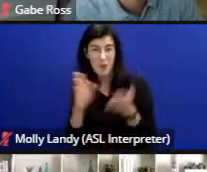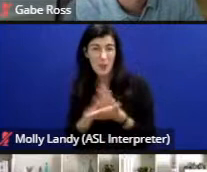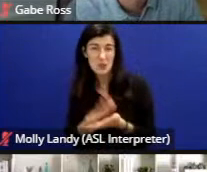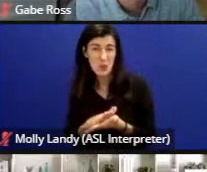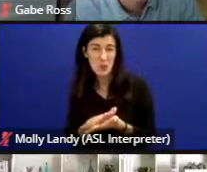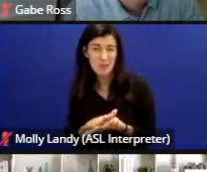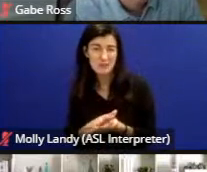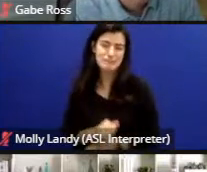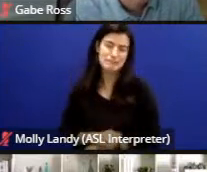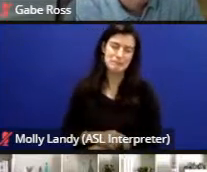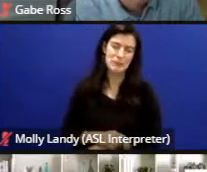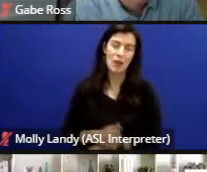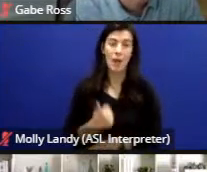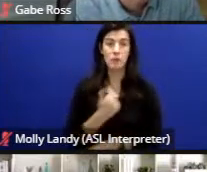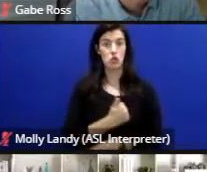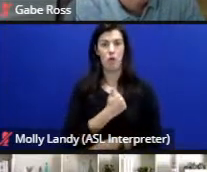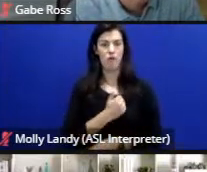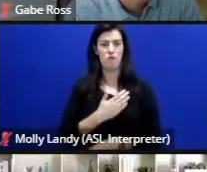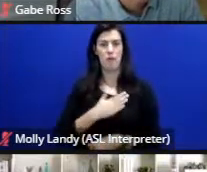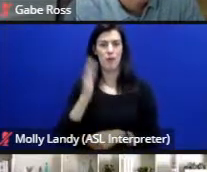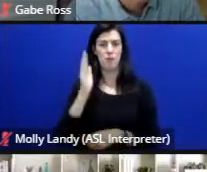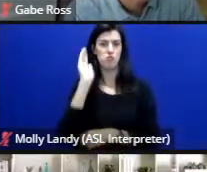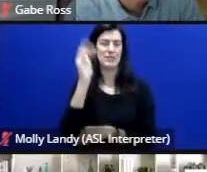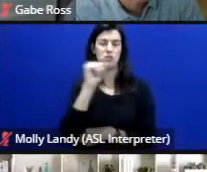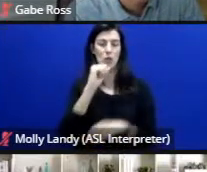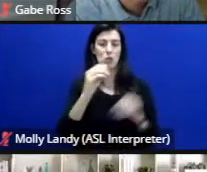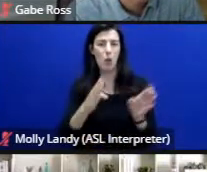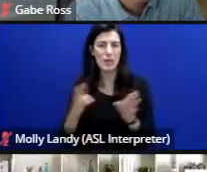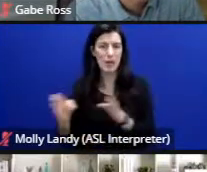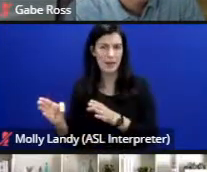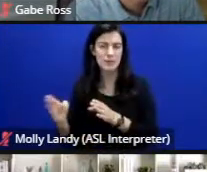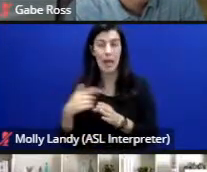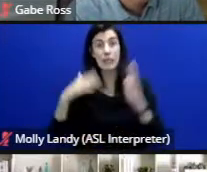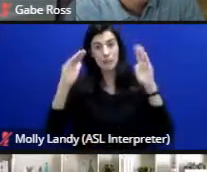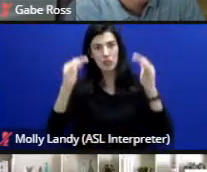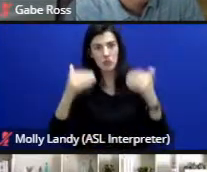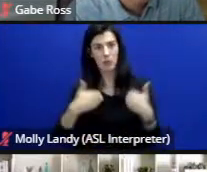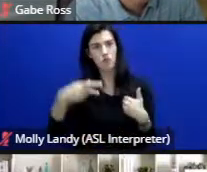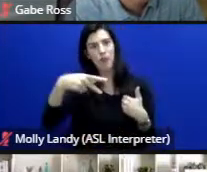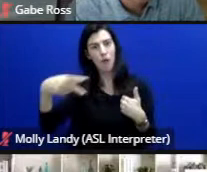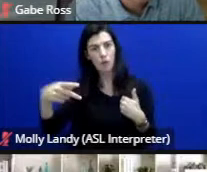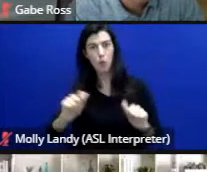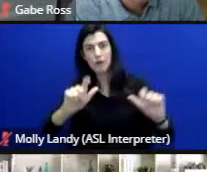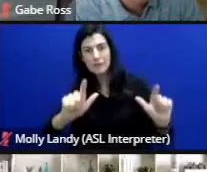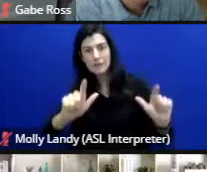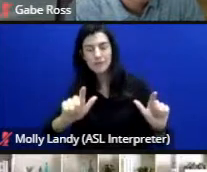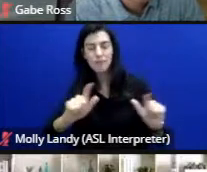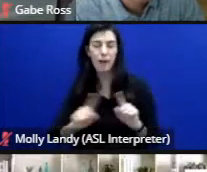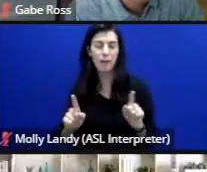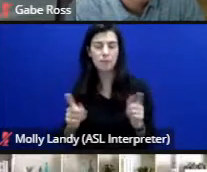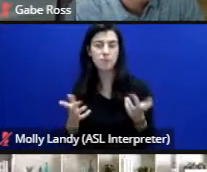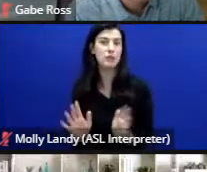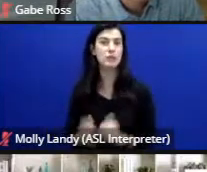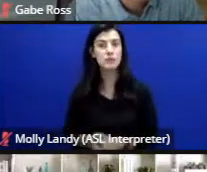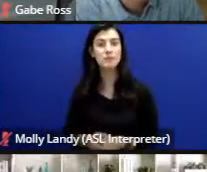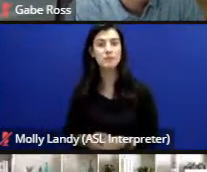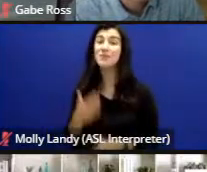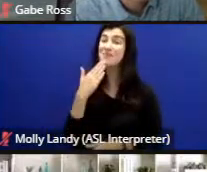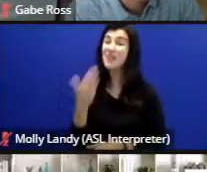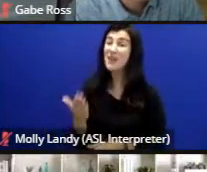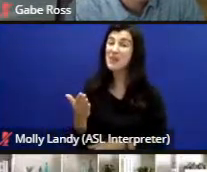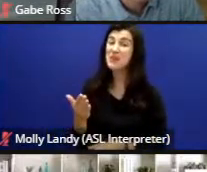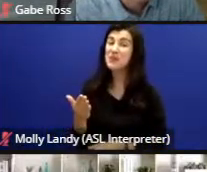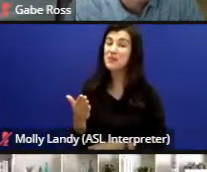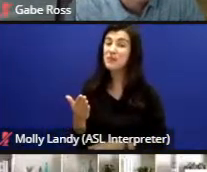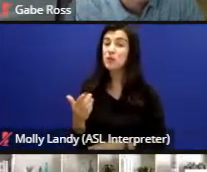Sorry if that was a bit unorganized, but I had to do it off the top of my head because I was expecting my notes. All right, thank you. Else? Do I still